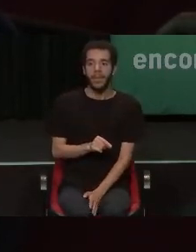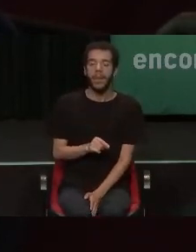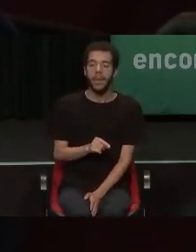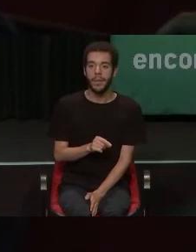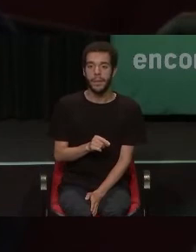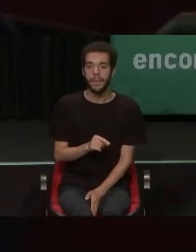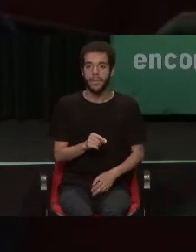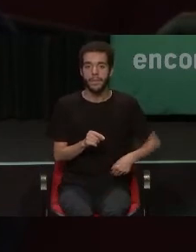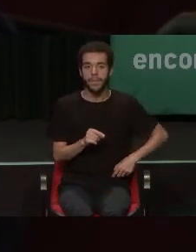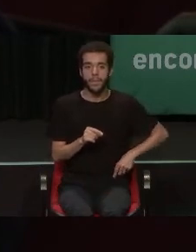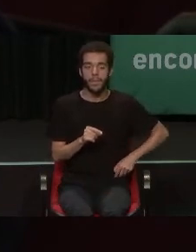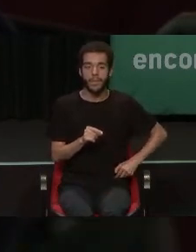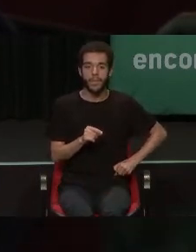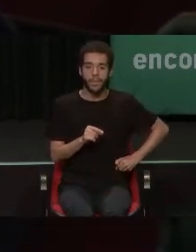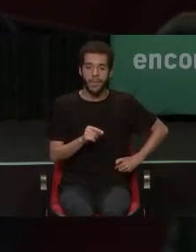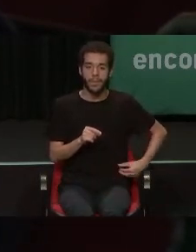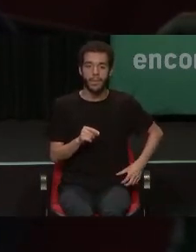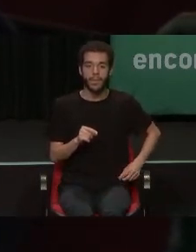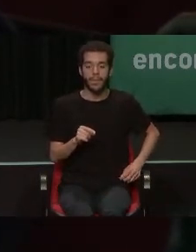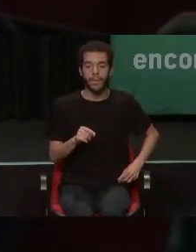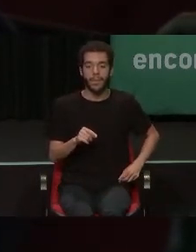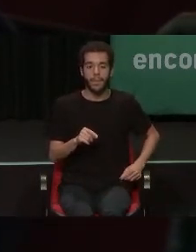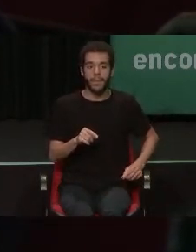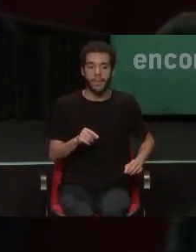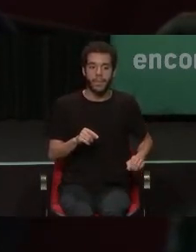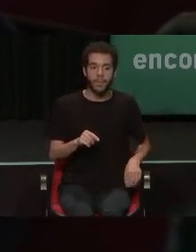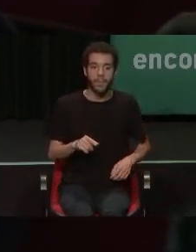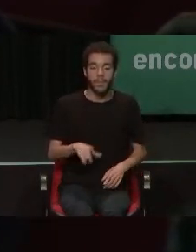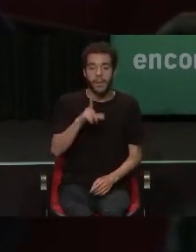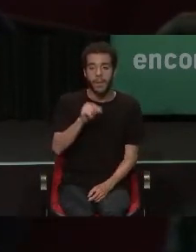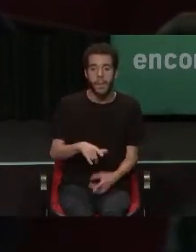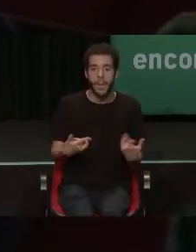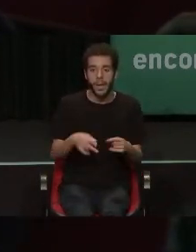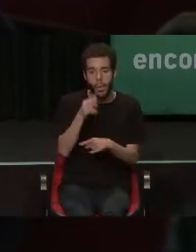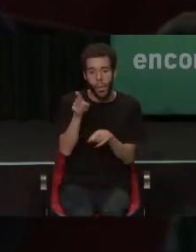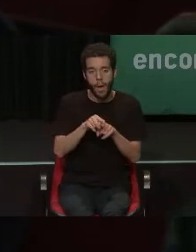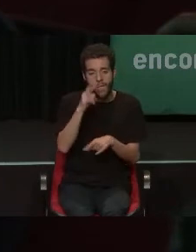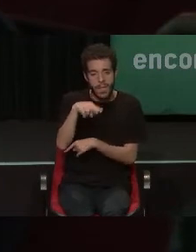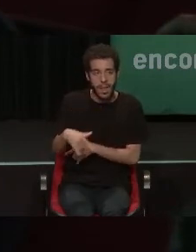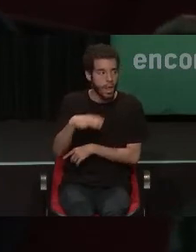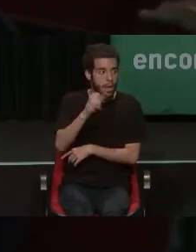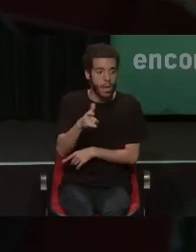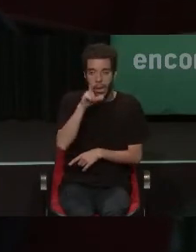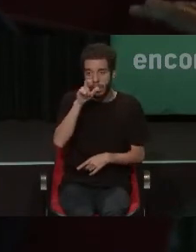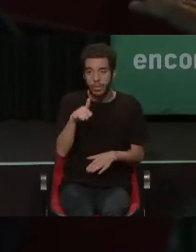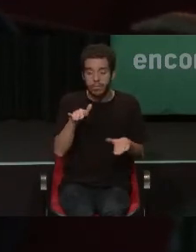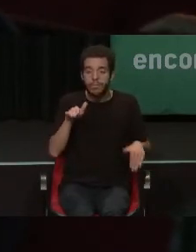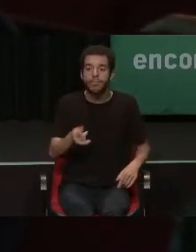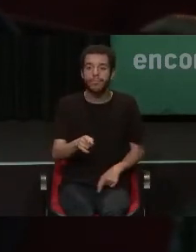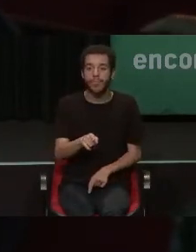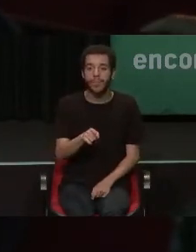very, I would say, visit for all the Egyptian delegation. And I think we have a lot to build on